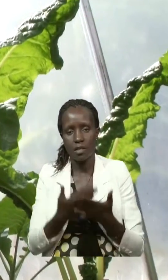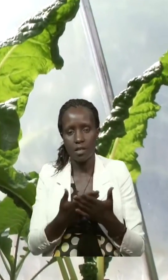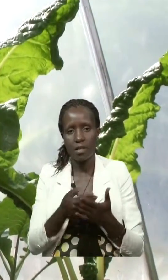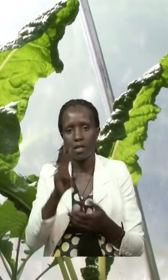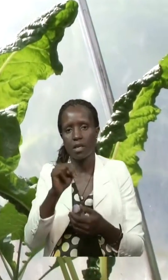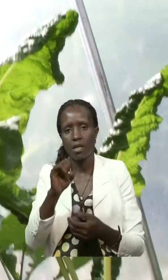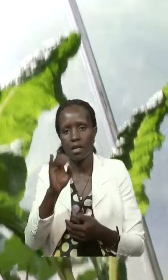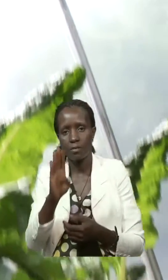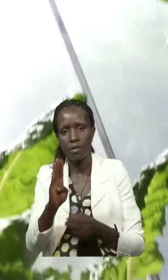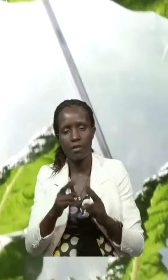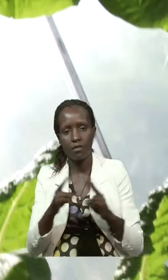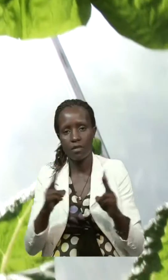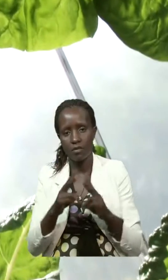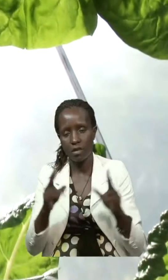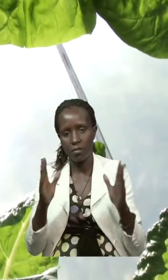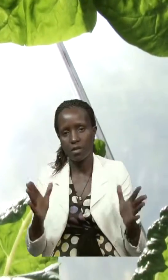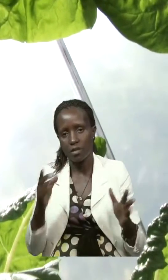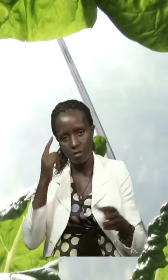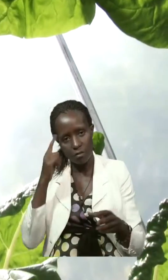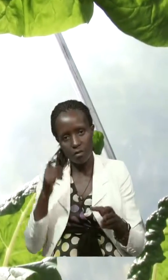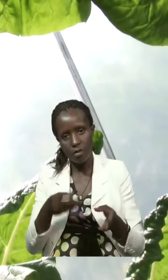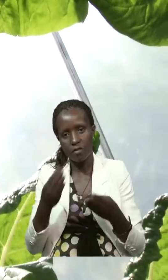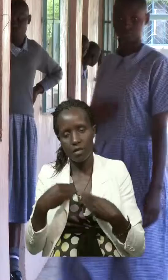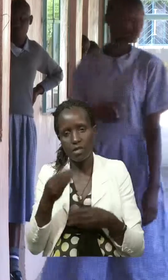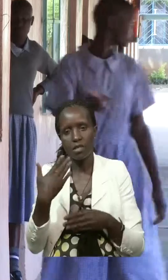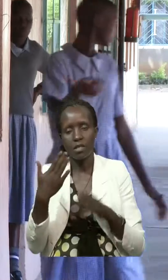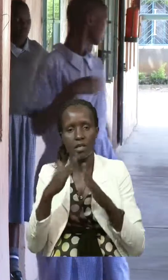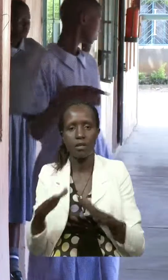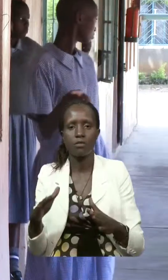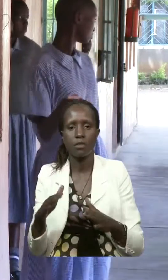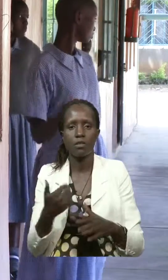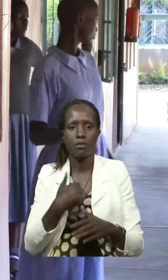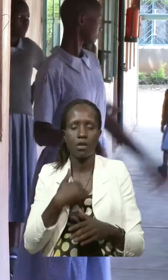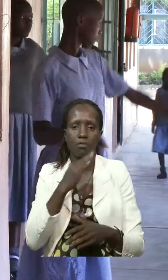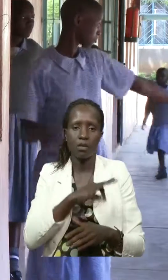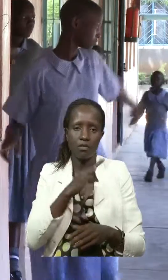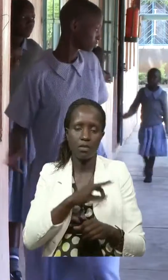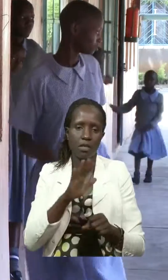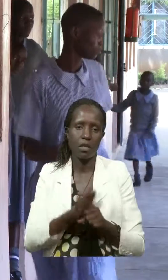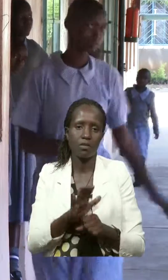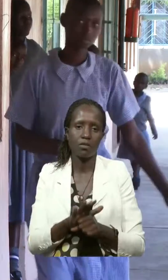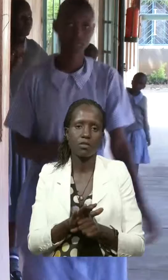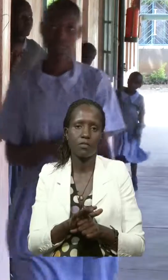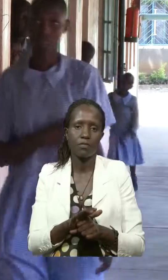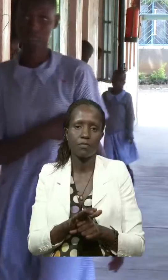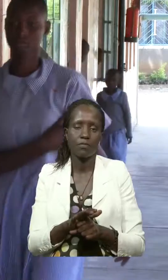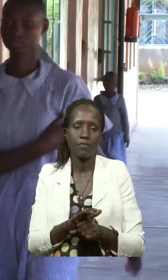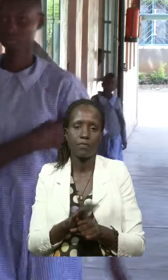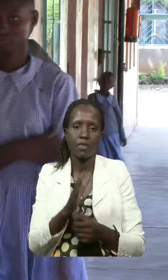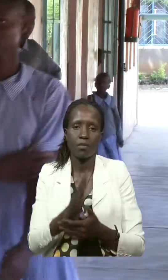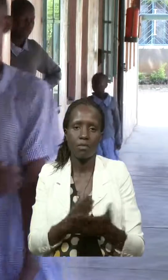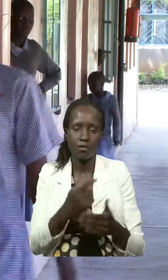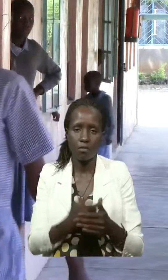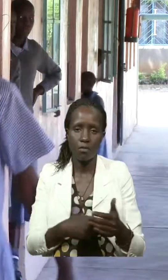National Irrigation Board very much because of giving us the greenhouse. We have benefited a lot from it.